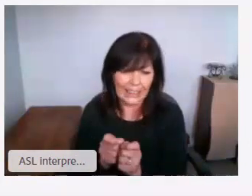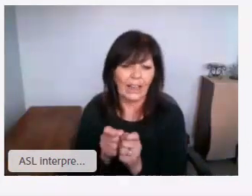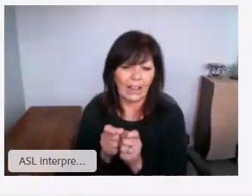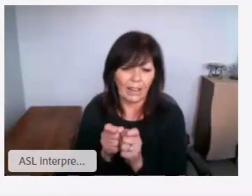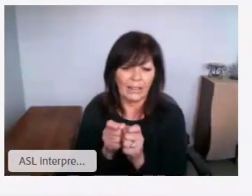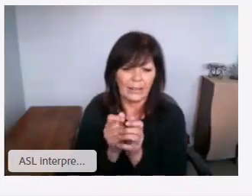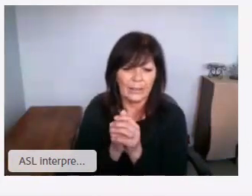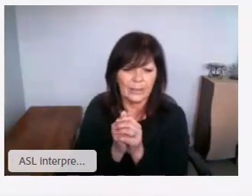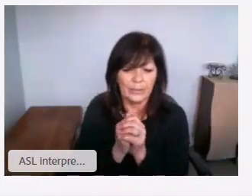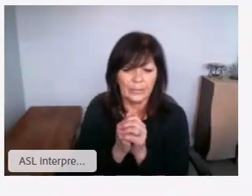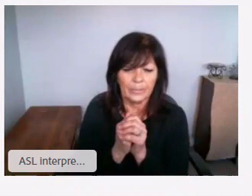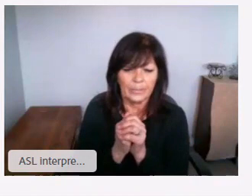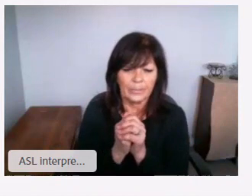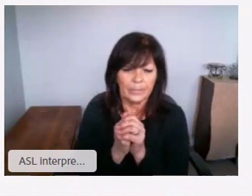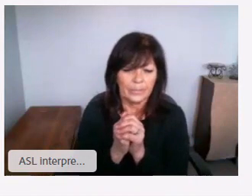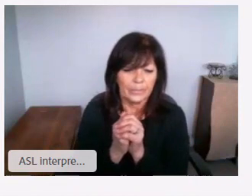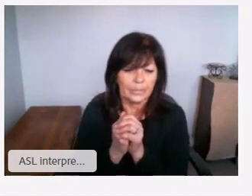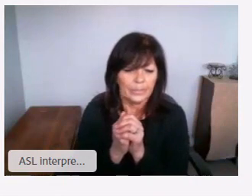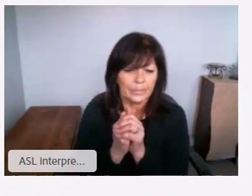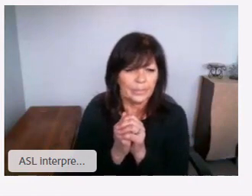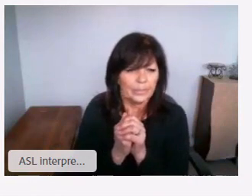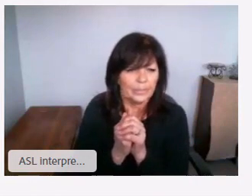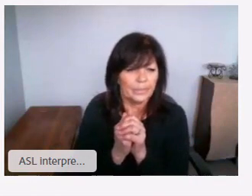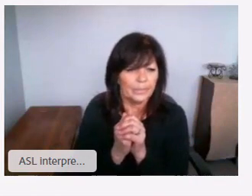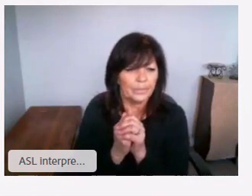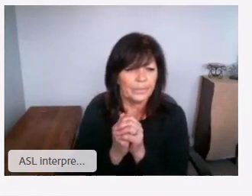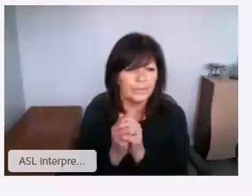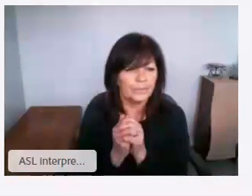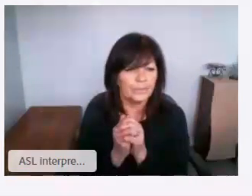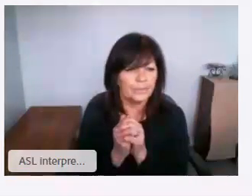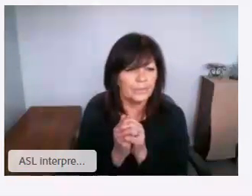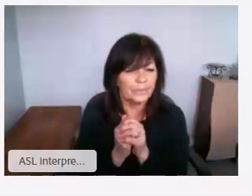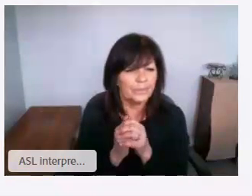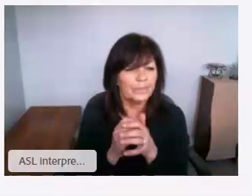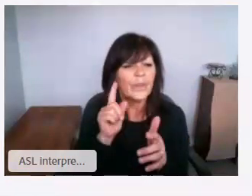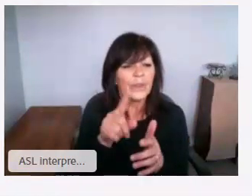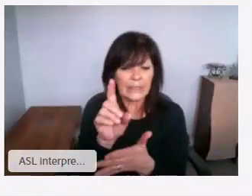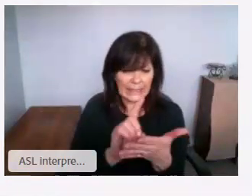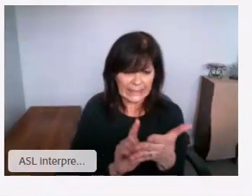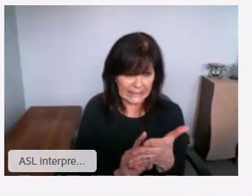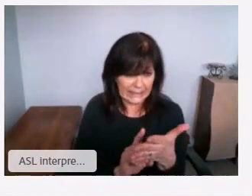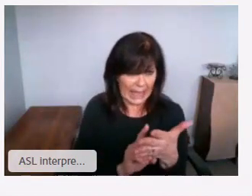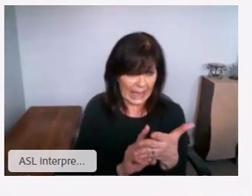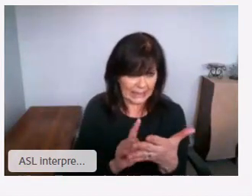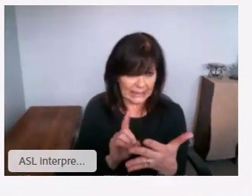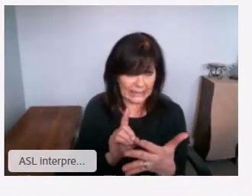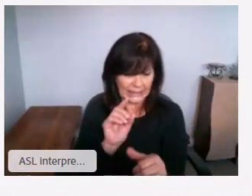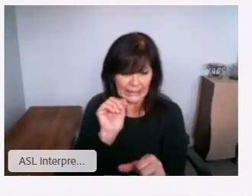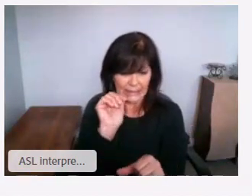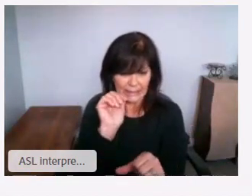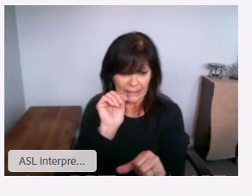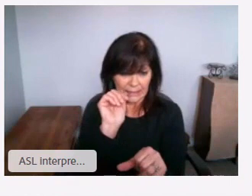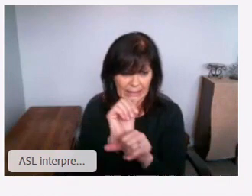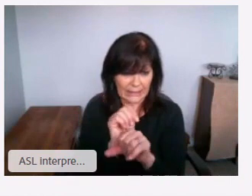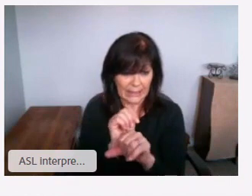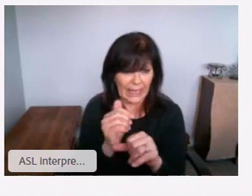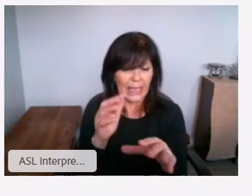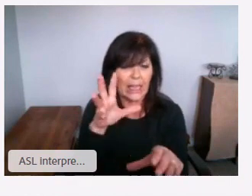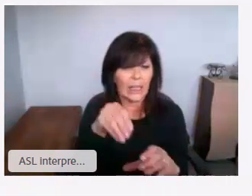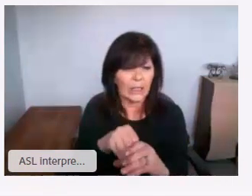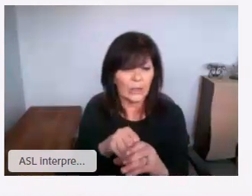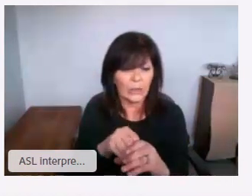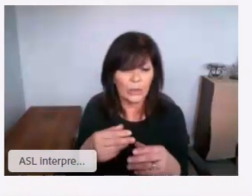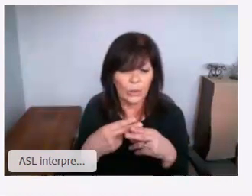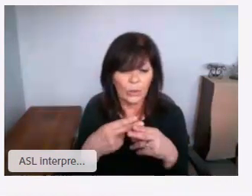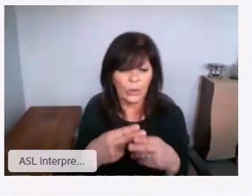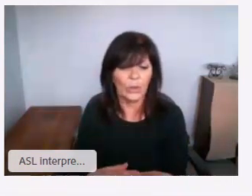tasks. So that design task includes what's called grooming